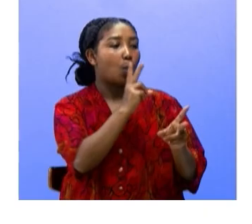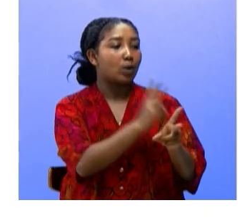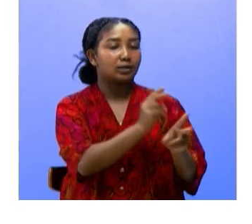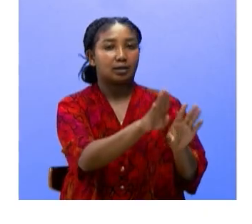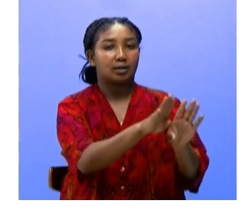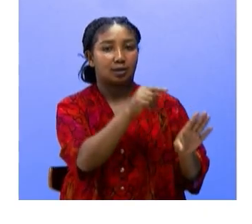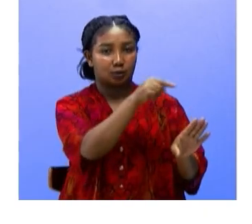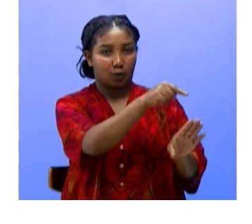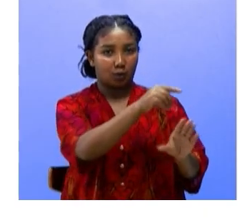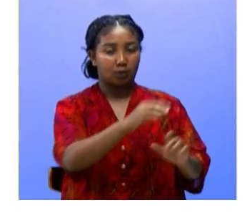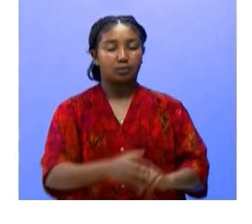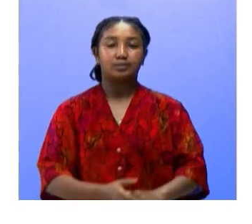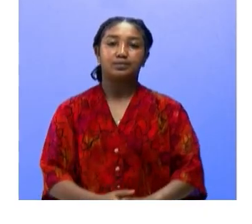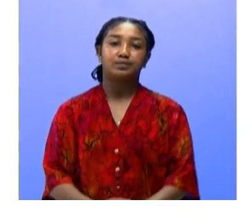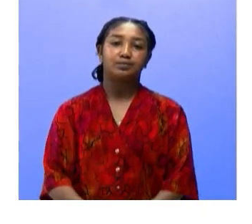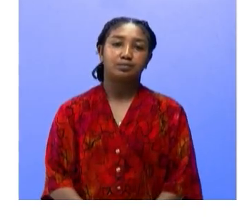are